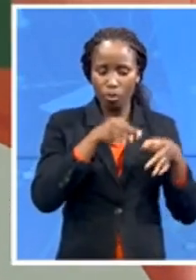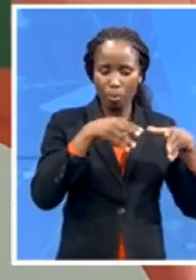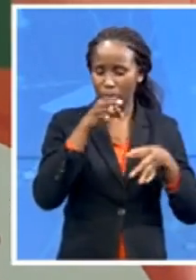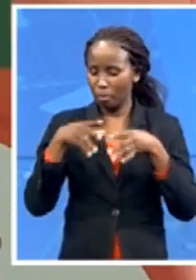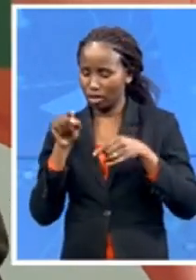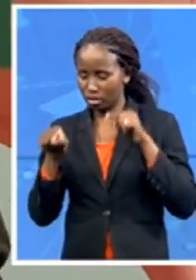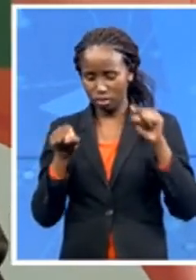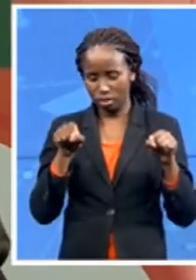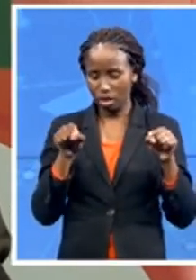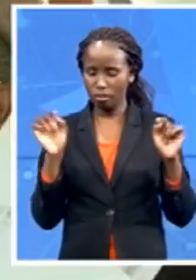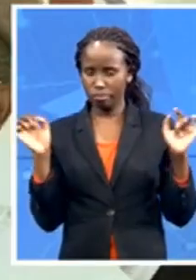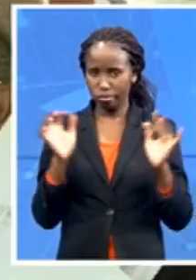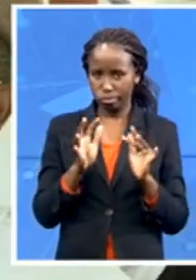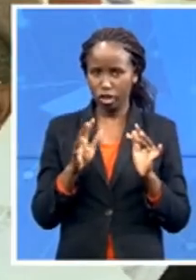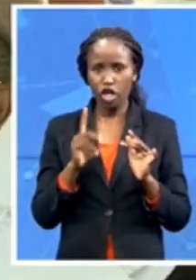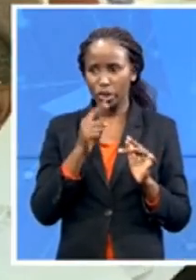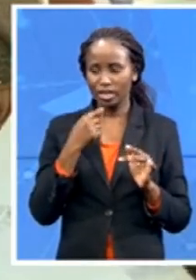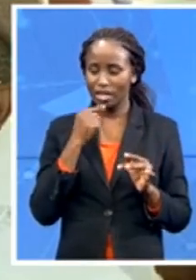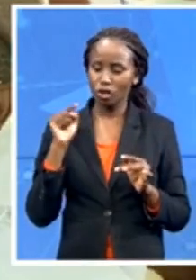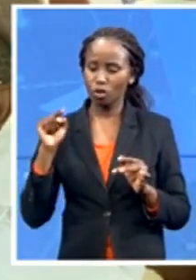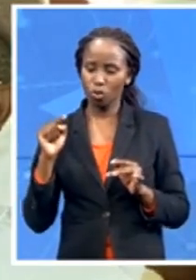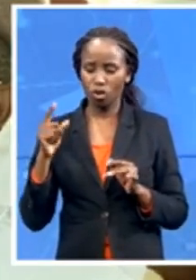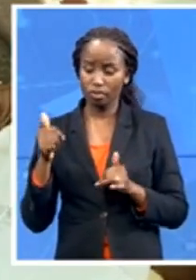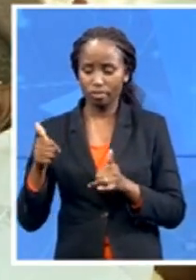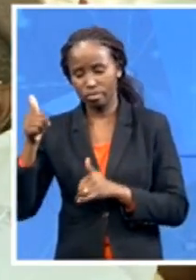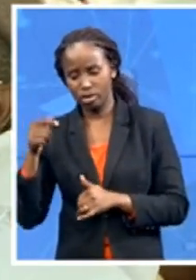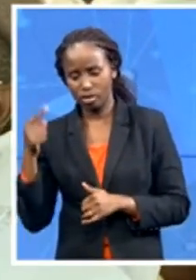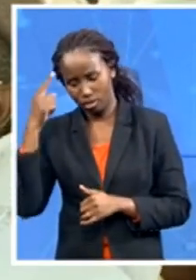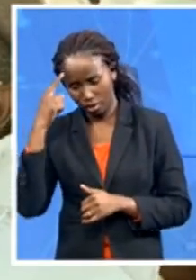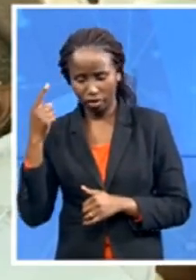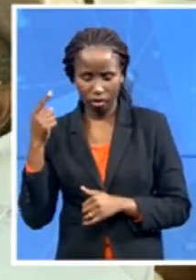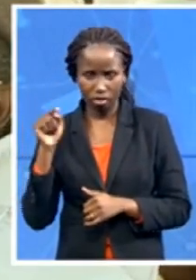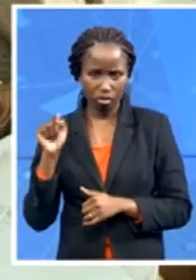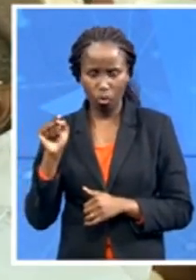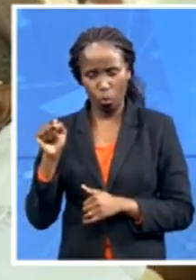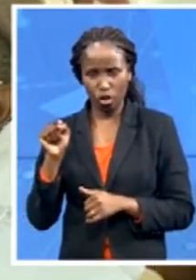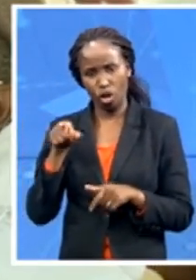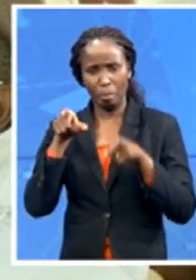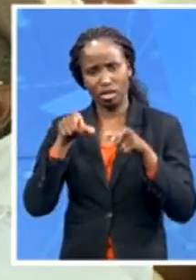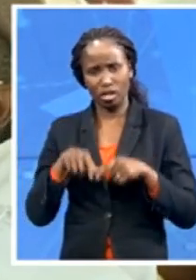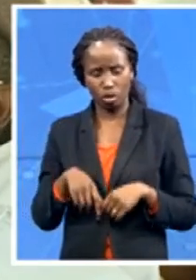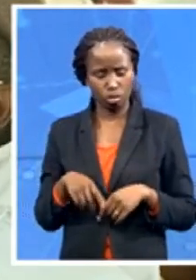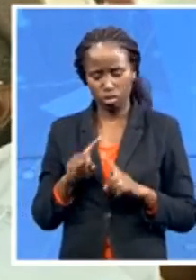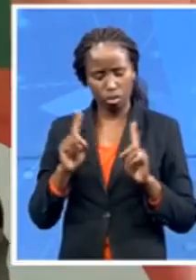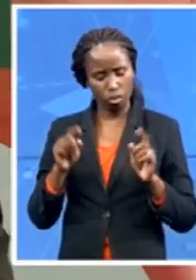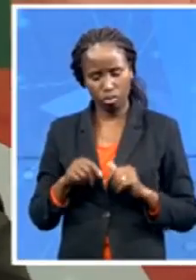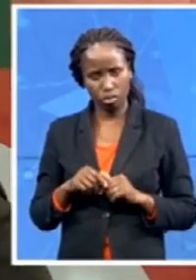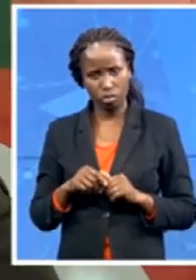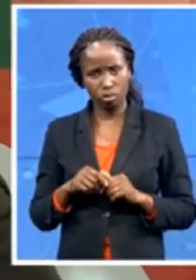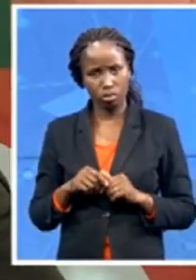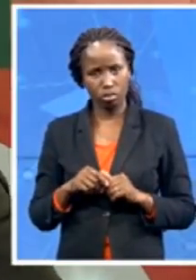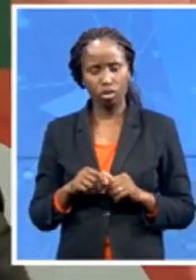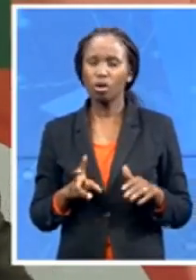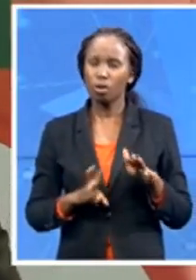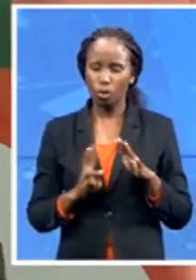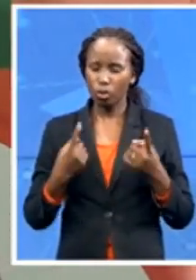makulu acinga bakumncedile nguye ophethe. Ipete lea kutis, by two car pagula council, but